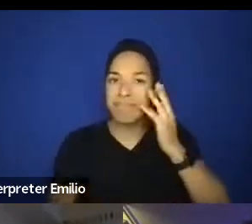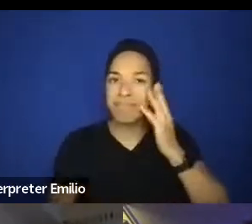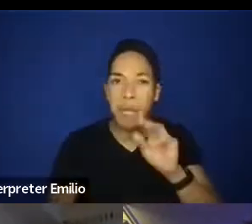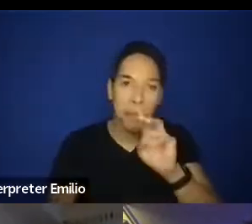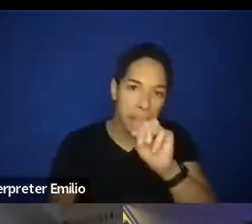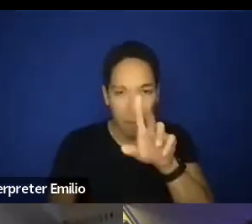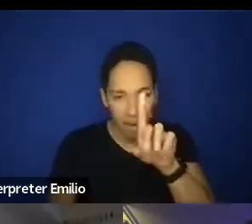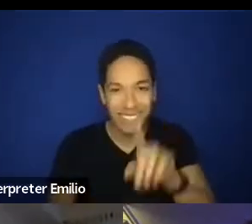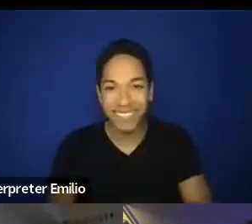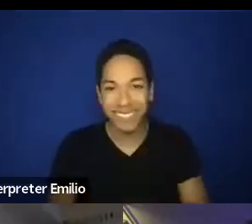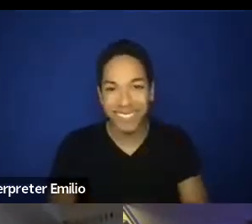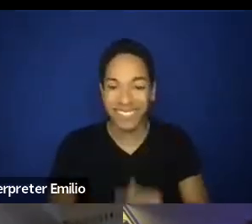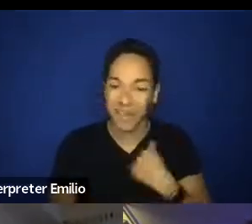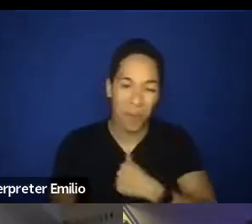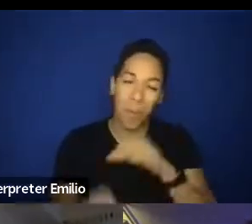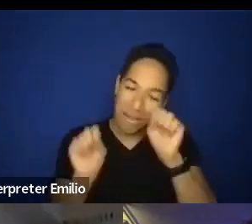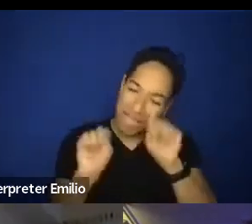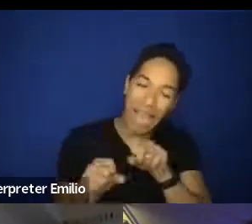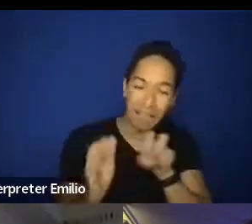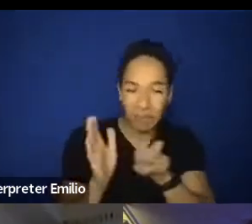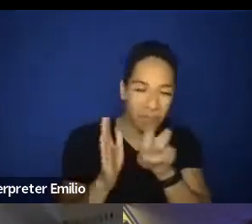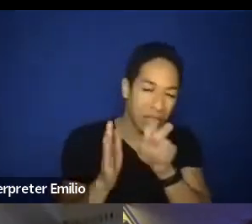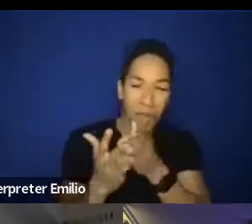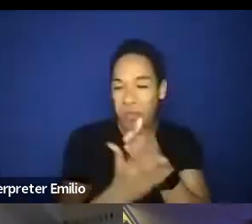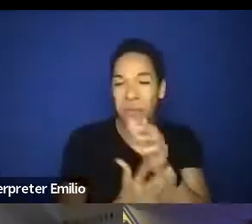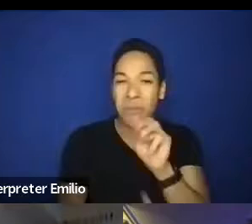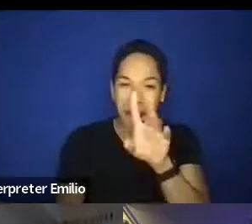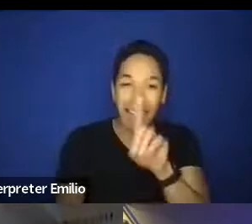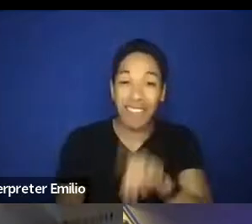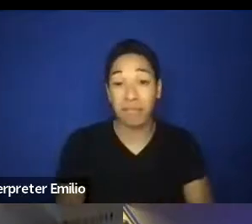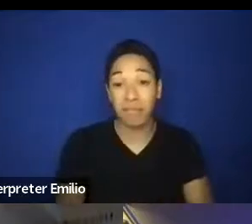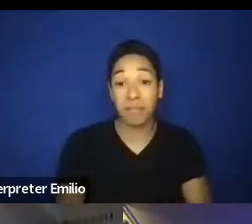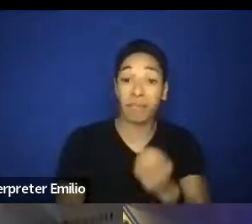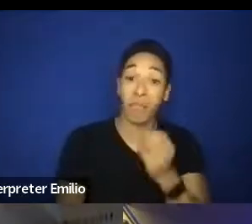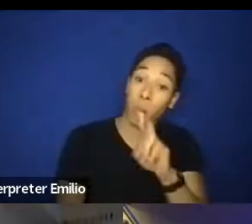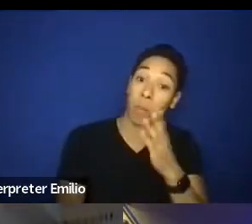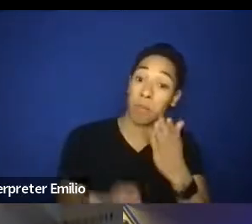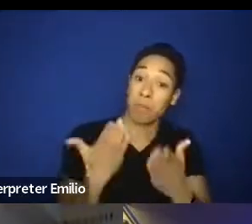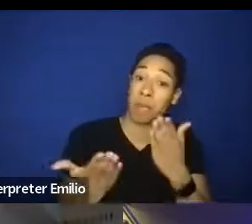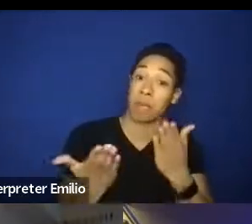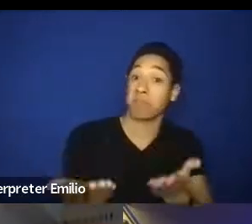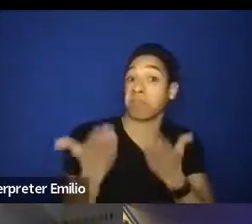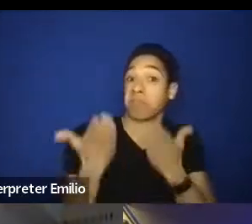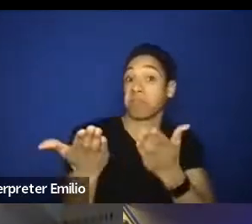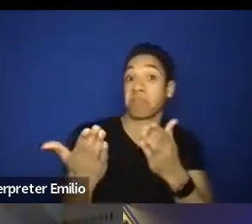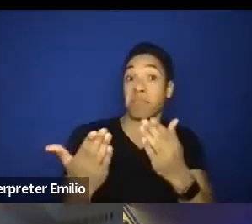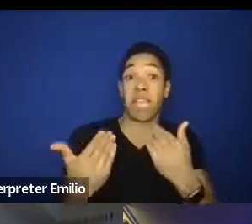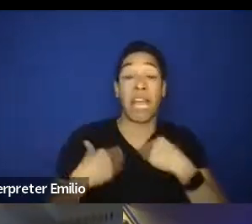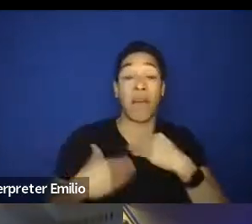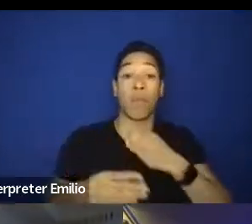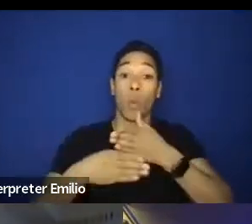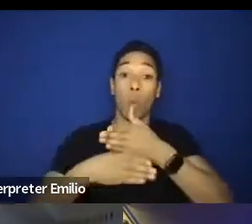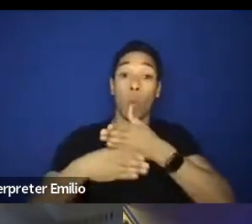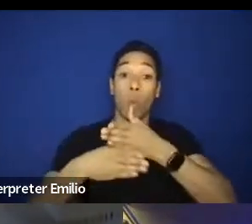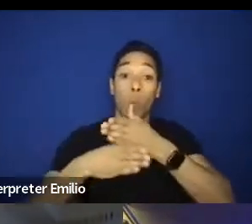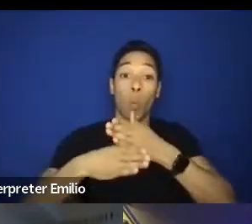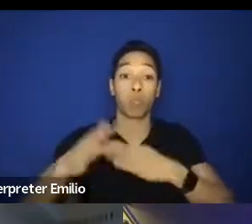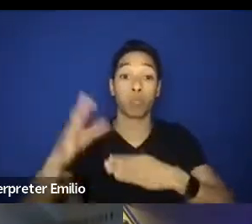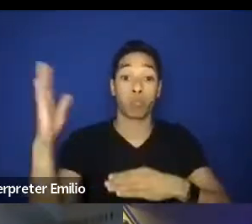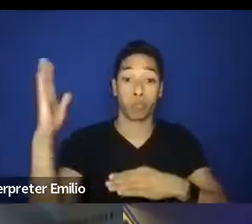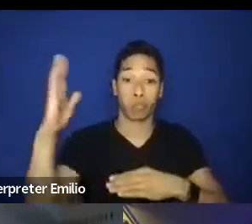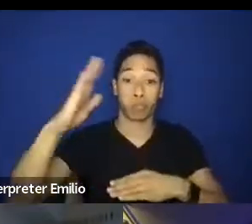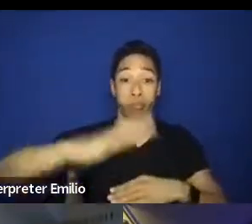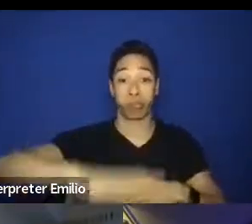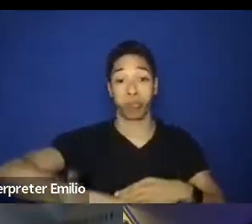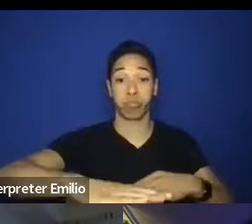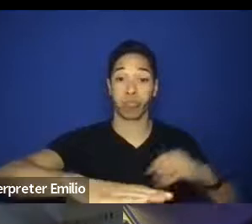okay. Also, may I suggest a board? Like, just putting a board down. And it's this type of thing,